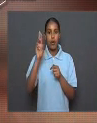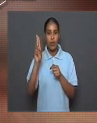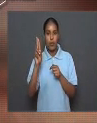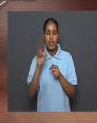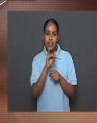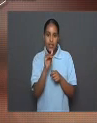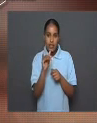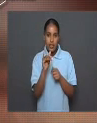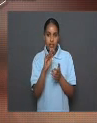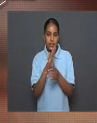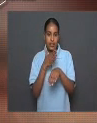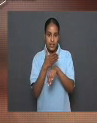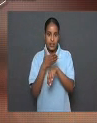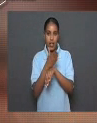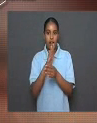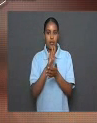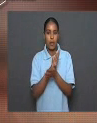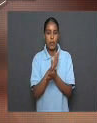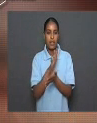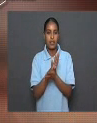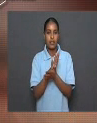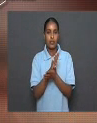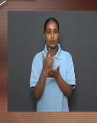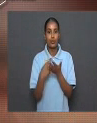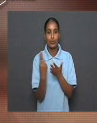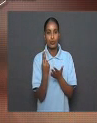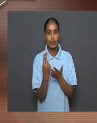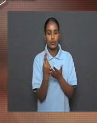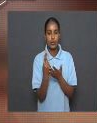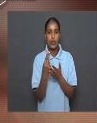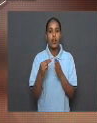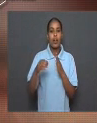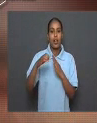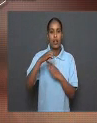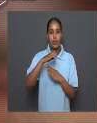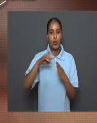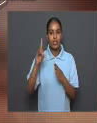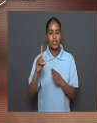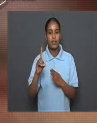the sandpaper. These will be used as electrodes.